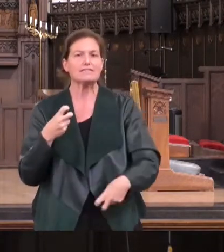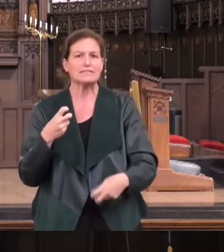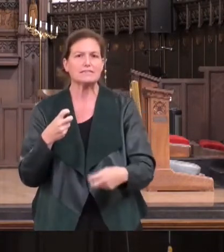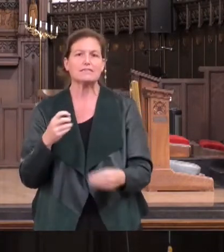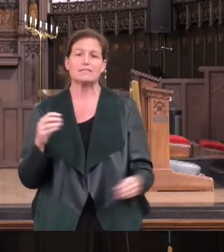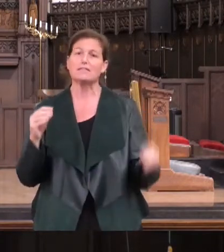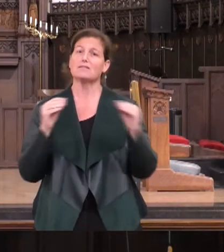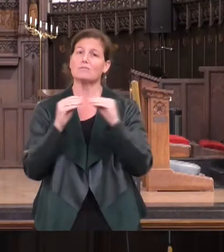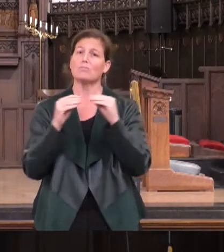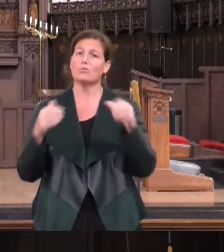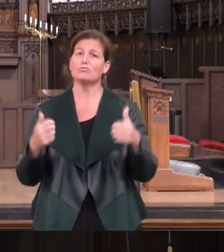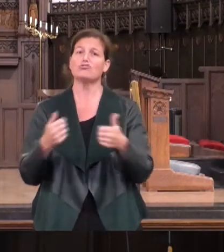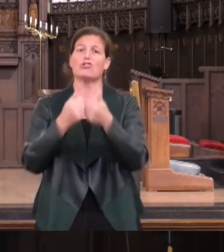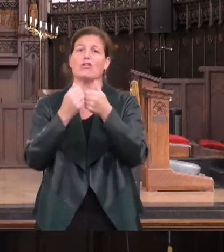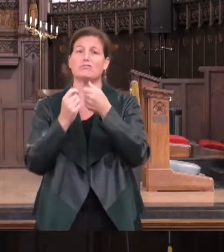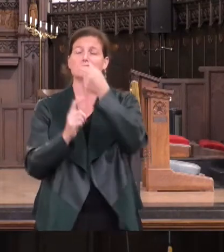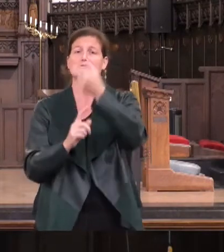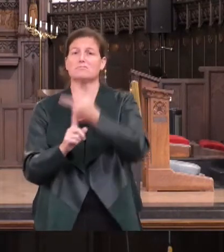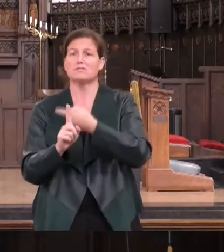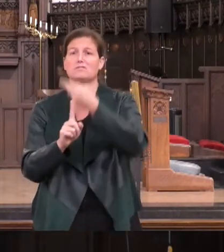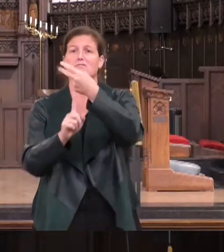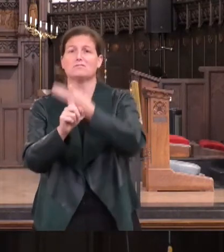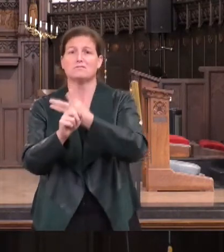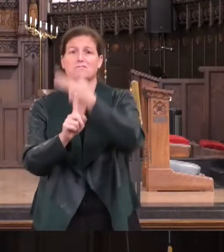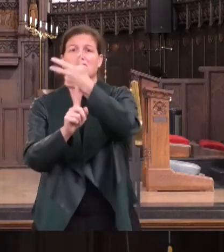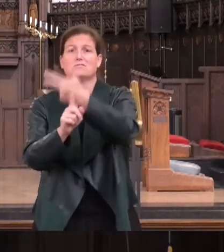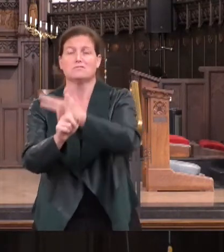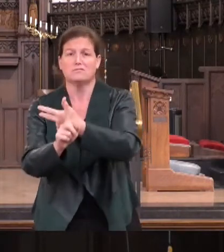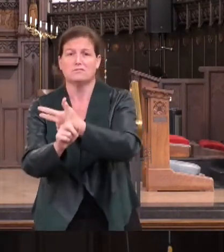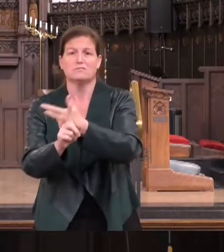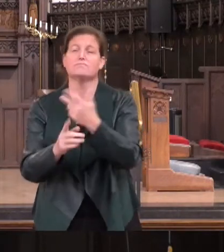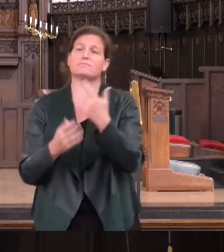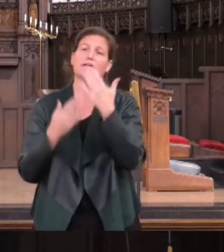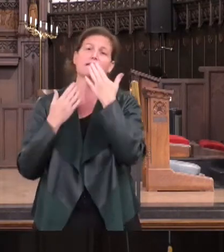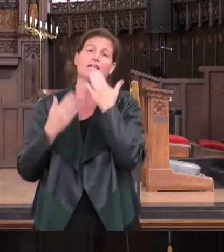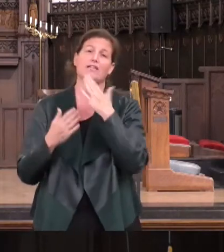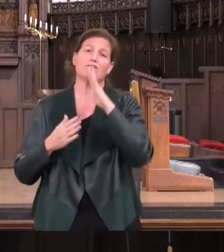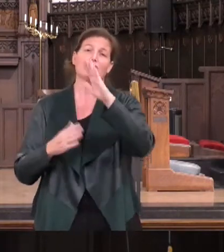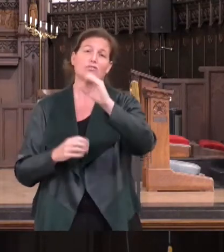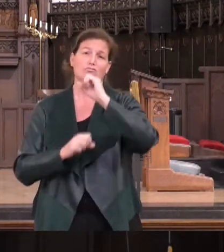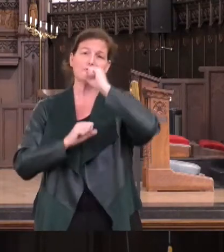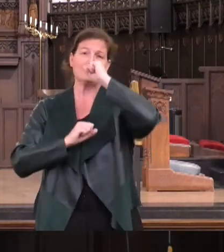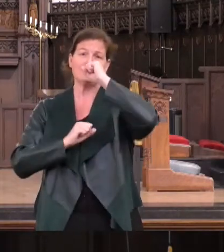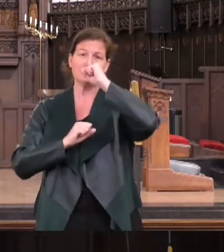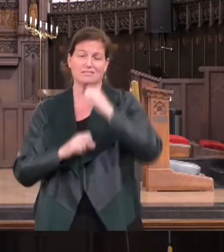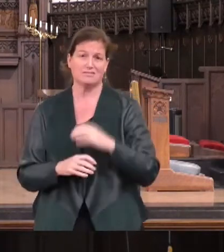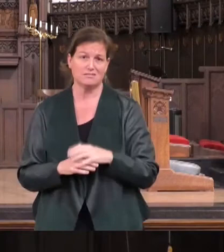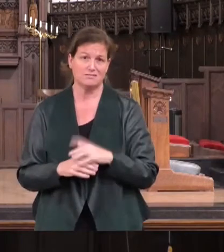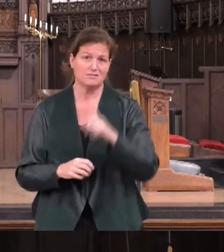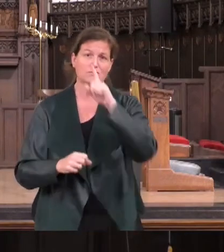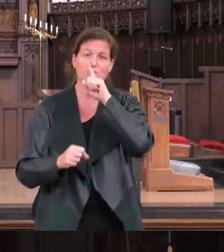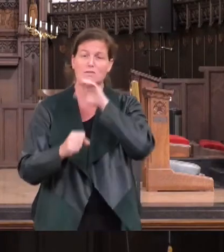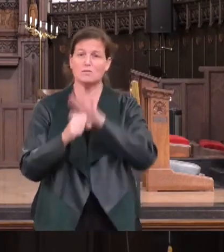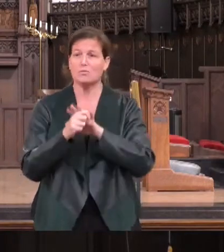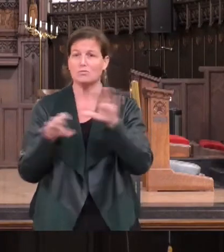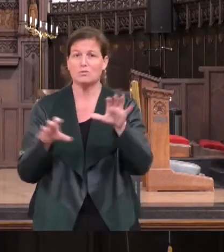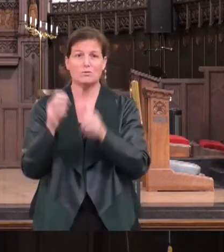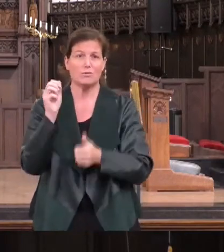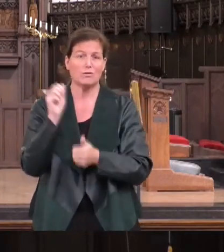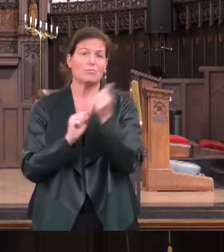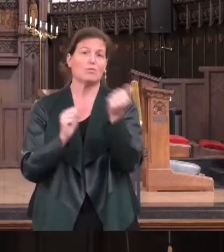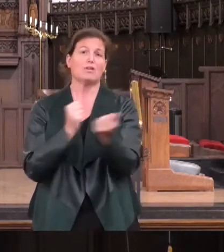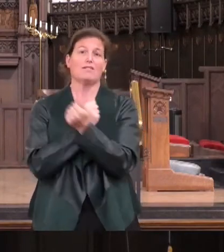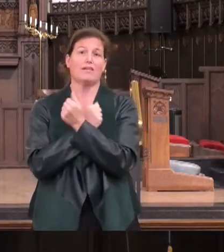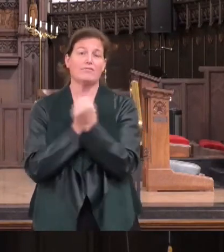more challenging months to come. Thank you for your resilience, your commitment to doing the most loving and